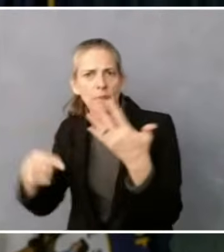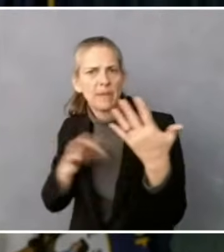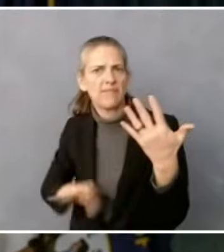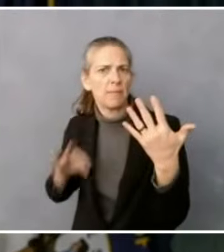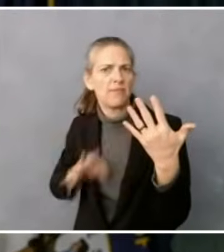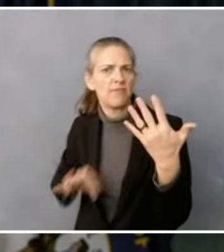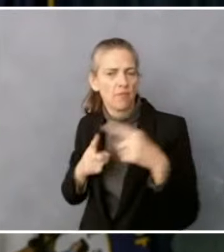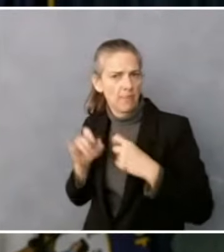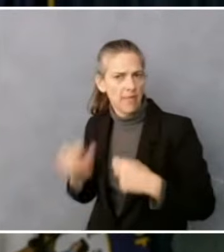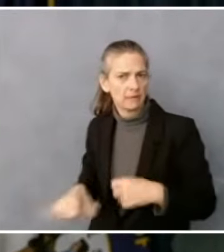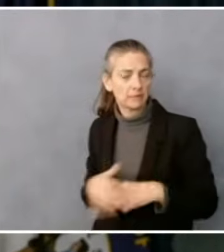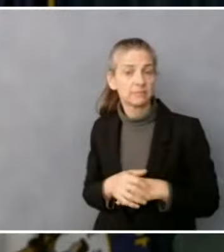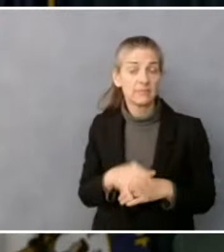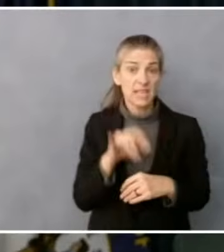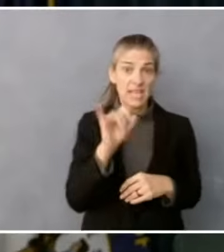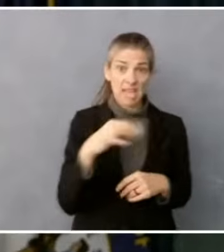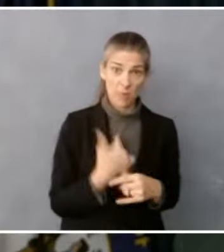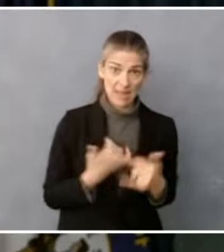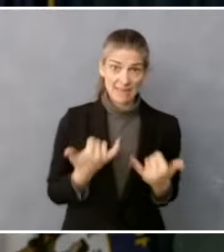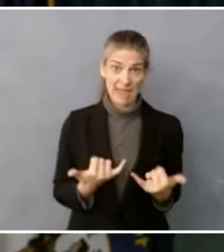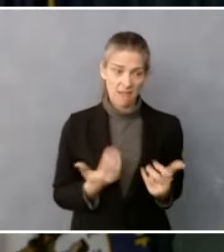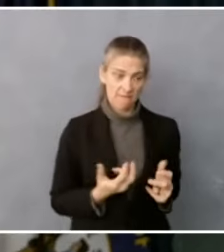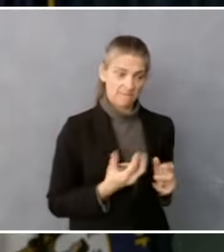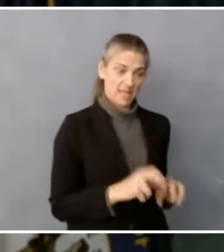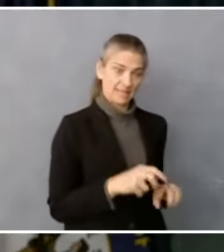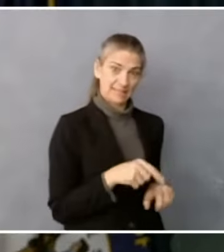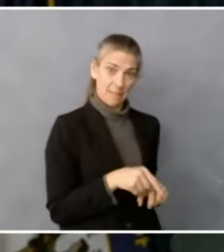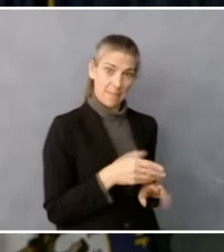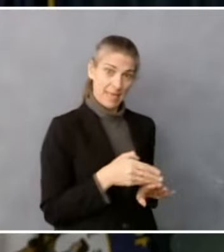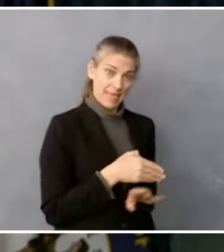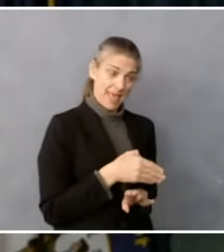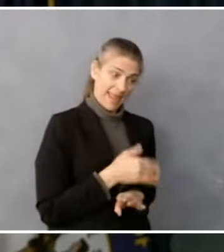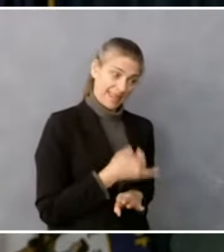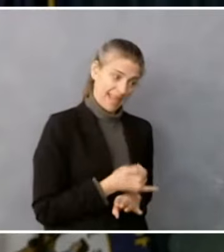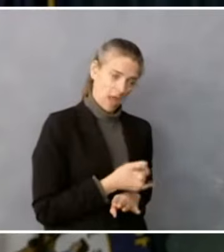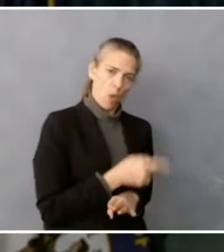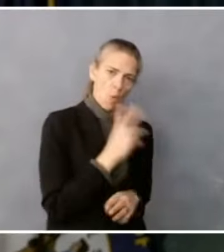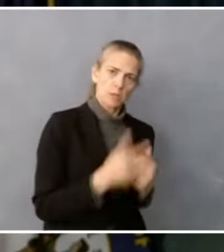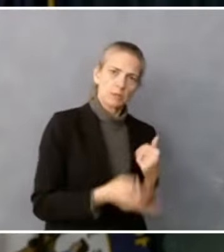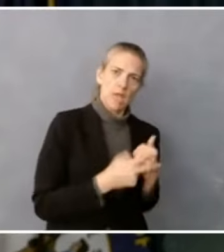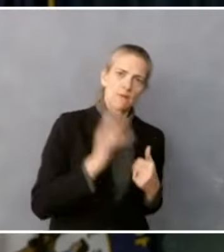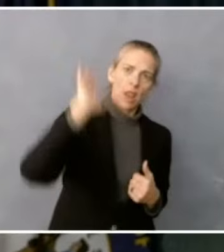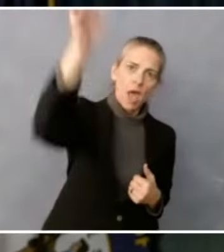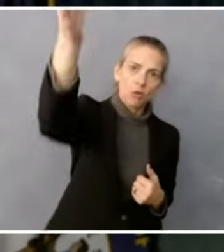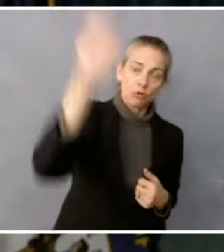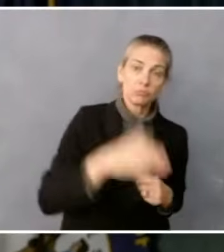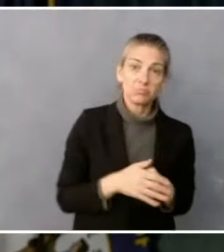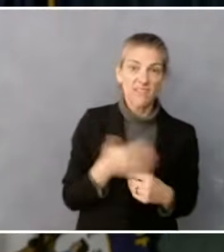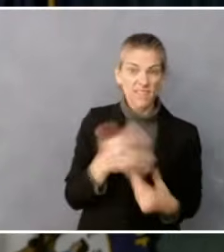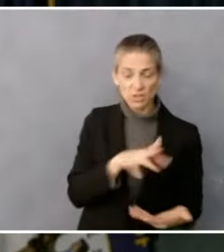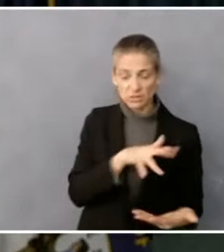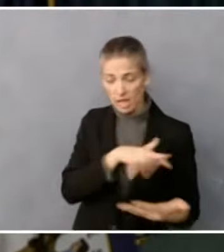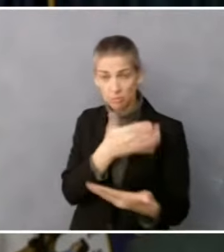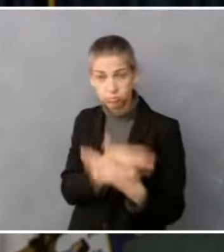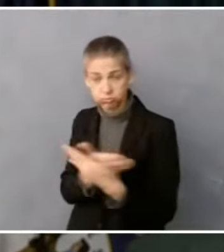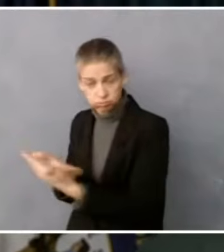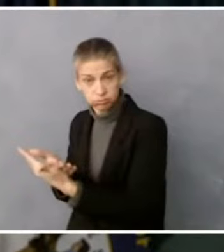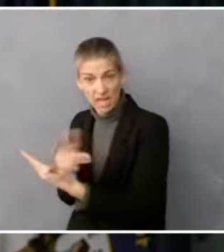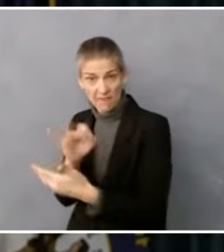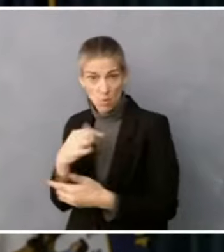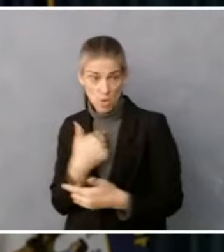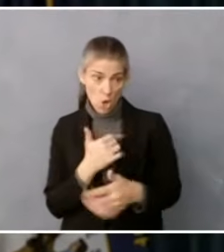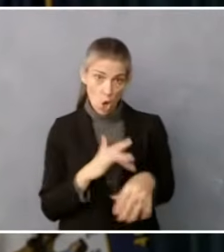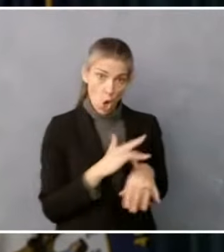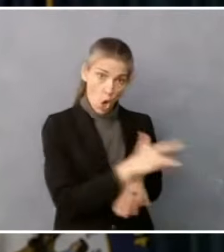investing now, we save later. Studies show that for every dollar invested in early learning, we see